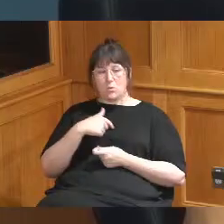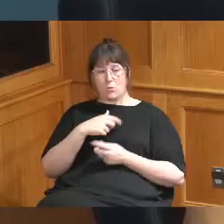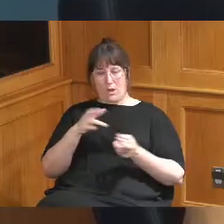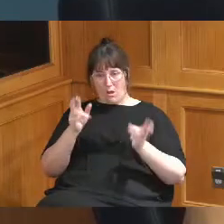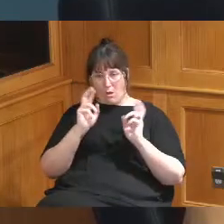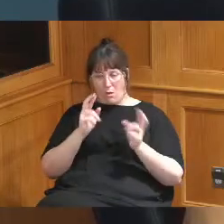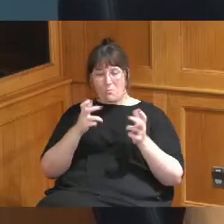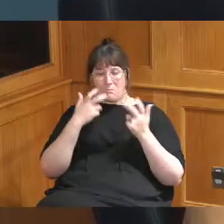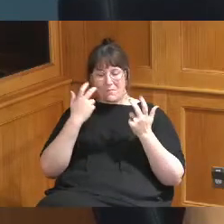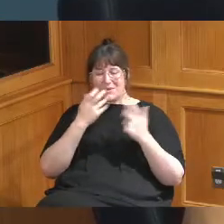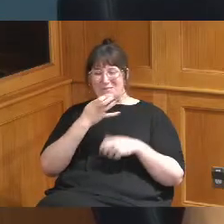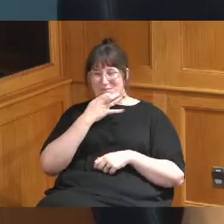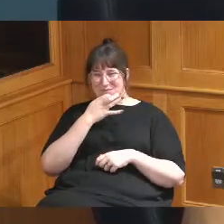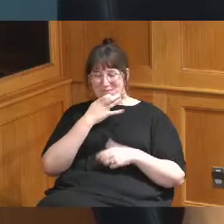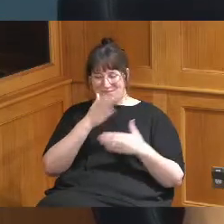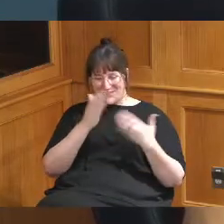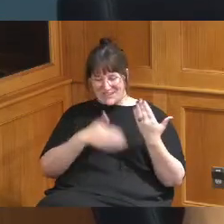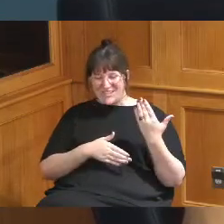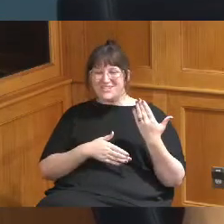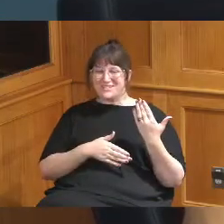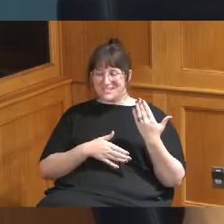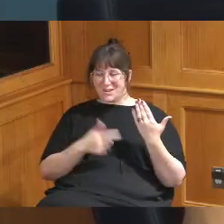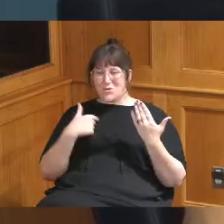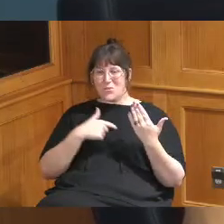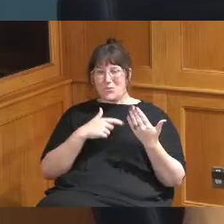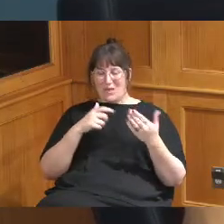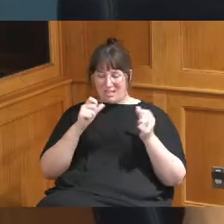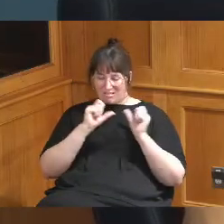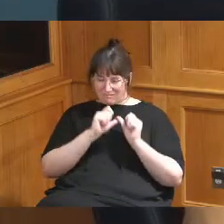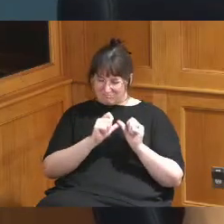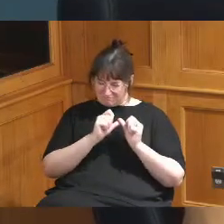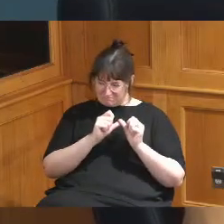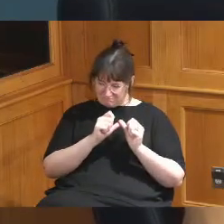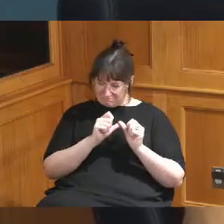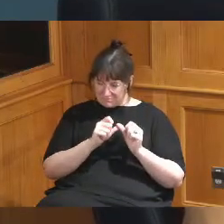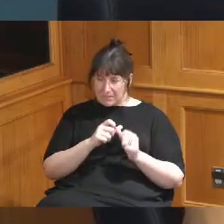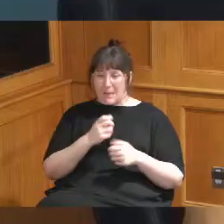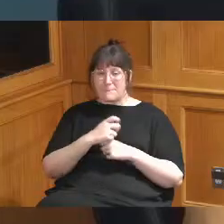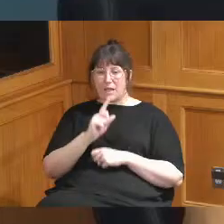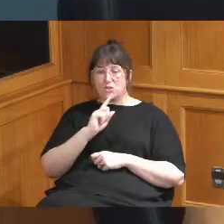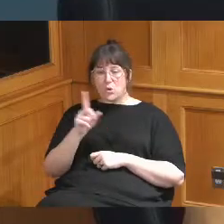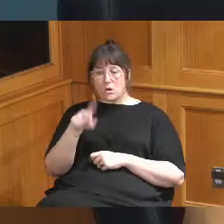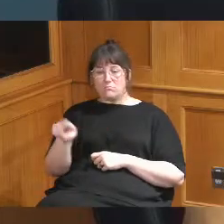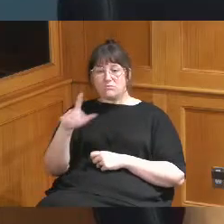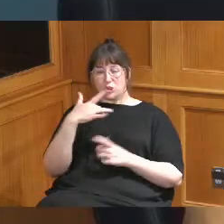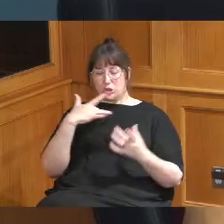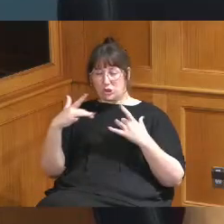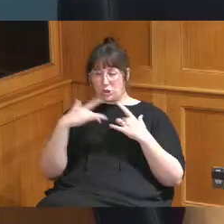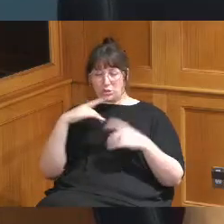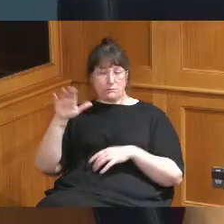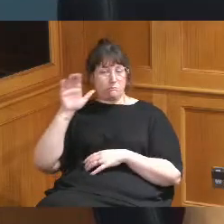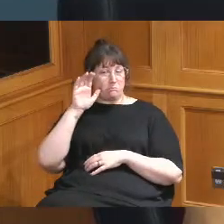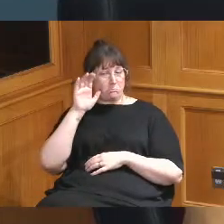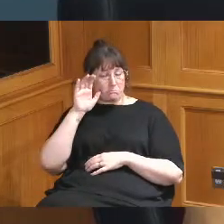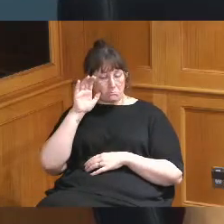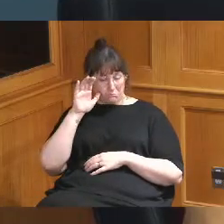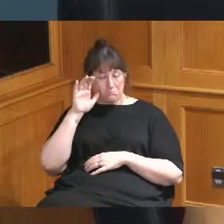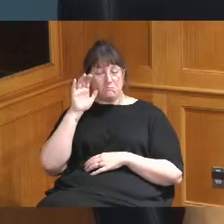so we'll keep working at it. We'll keep making sure that the community's concerns